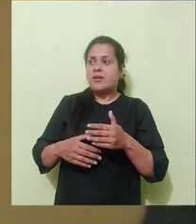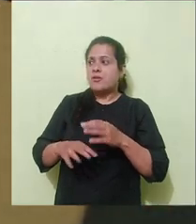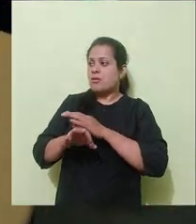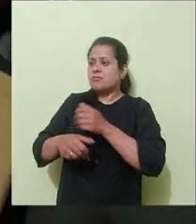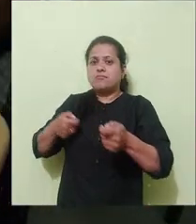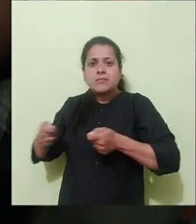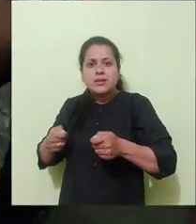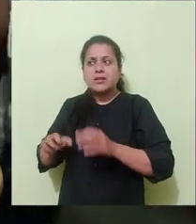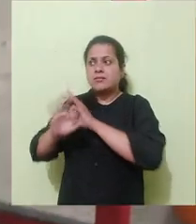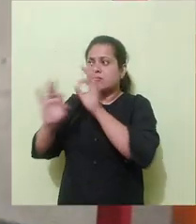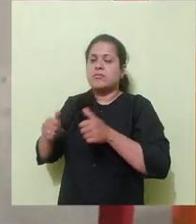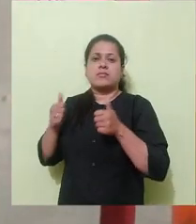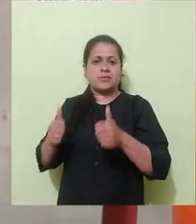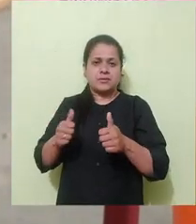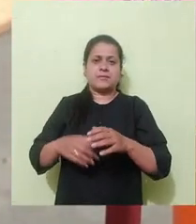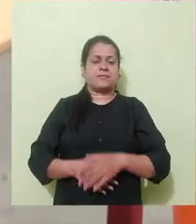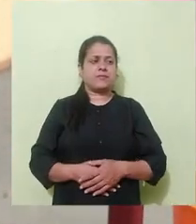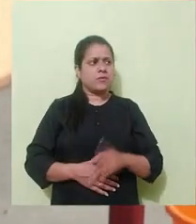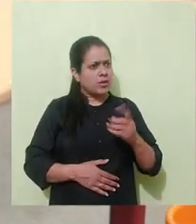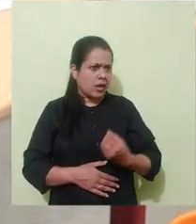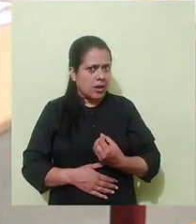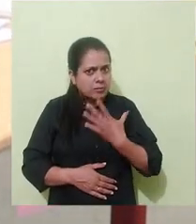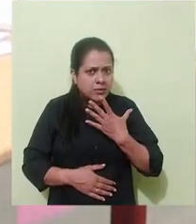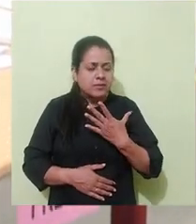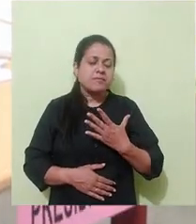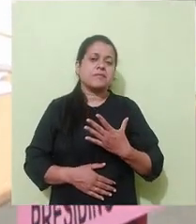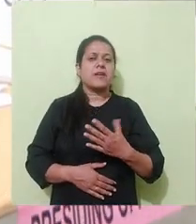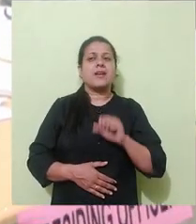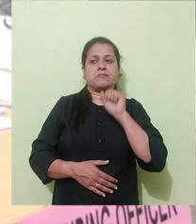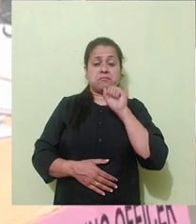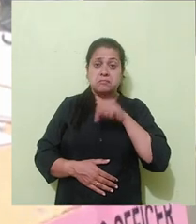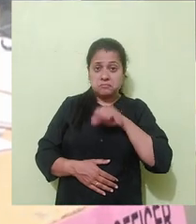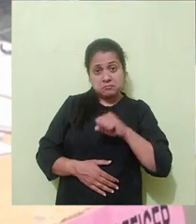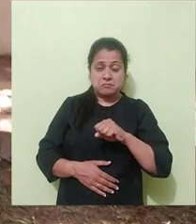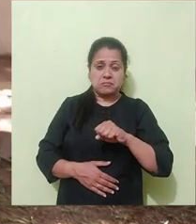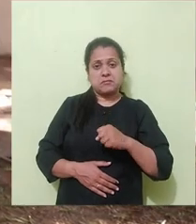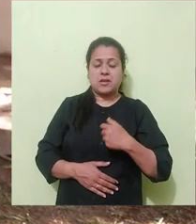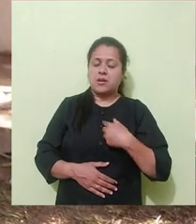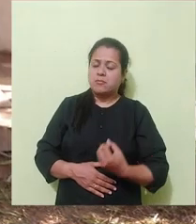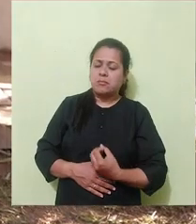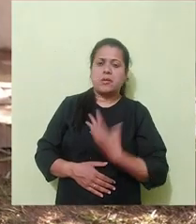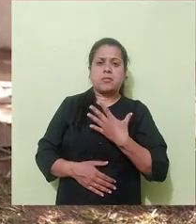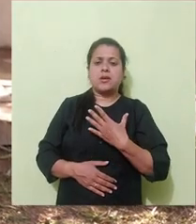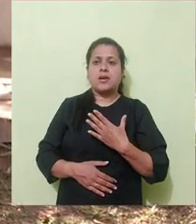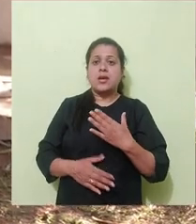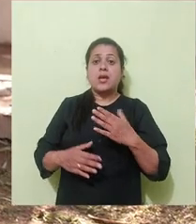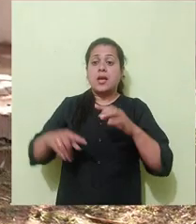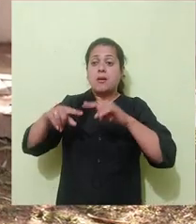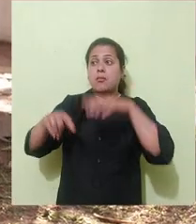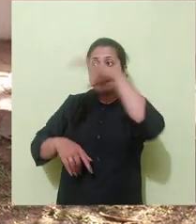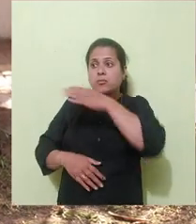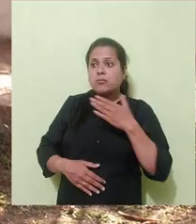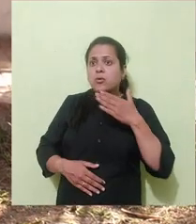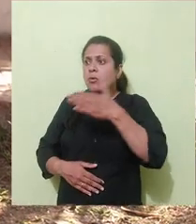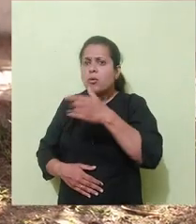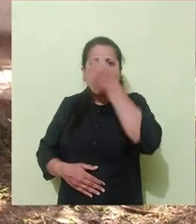are set up very nicely. Absolutely. Yeah. So you are quite happy with the whole process, that the way ECI is conducting the process. I had no problem in approaching